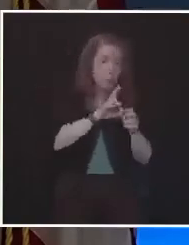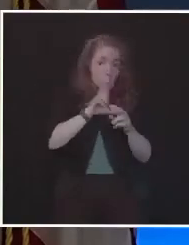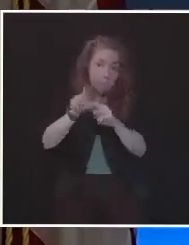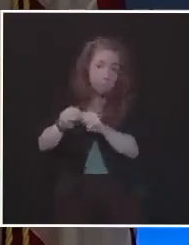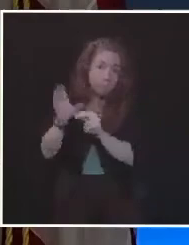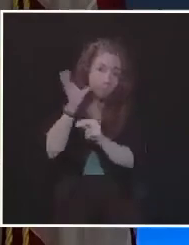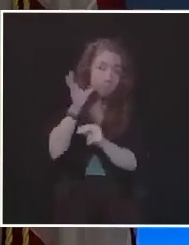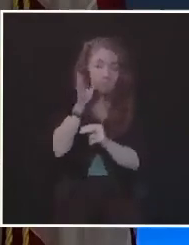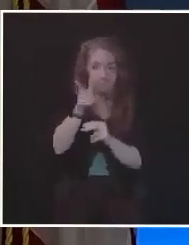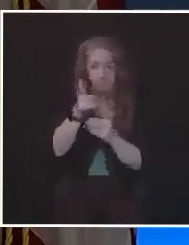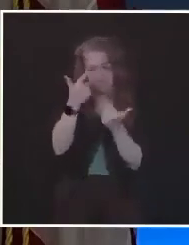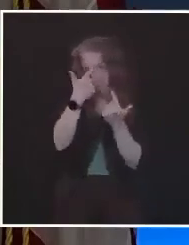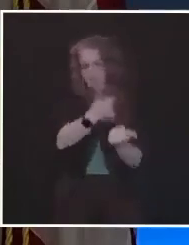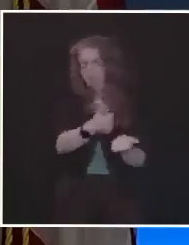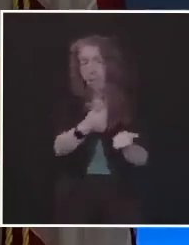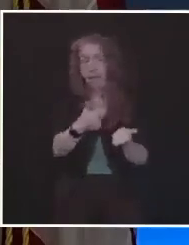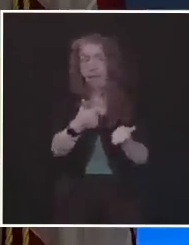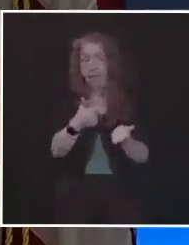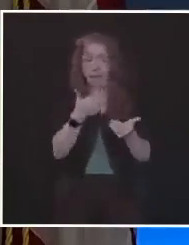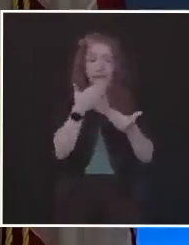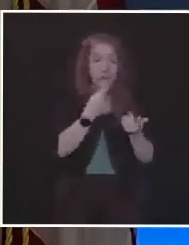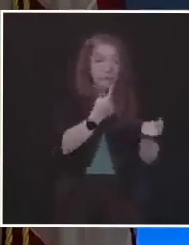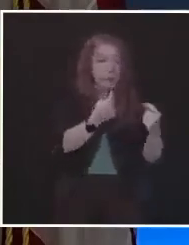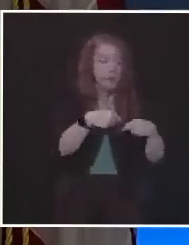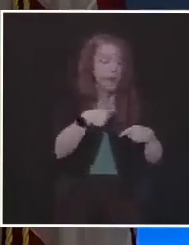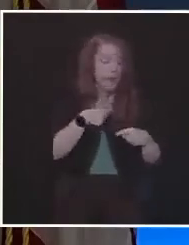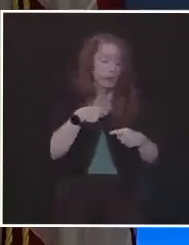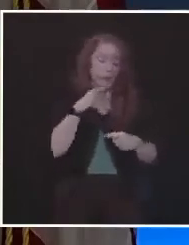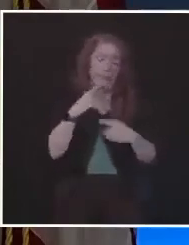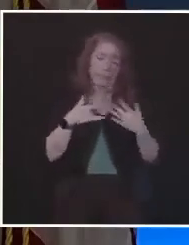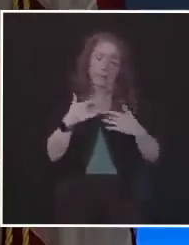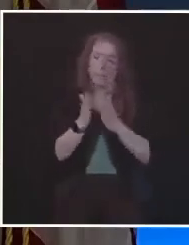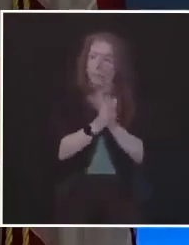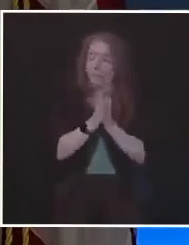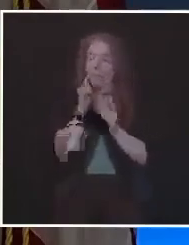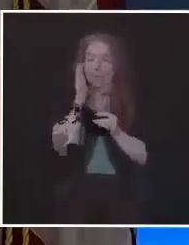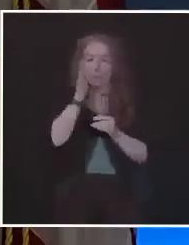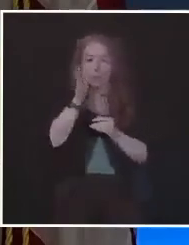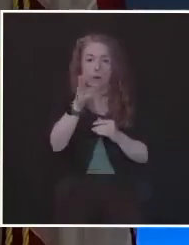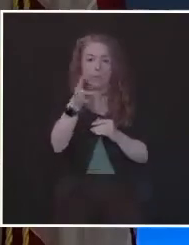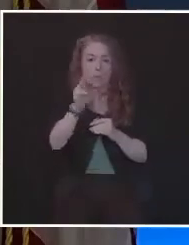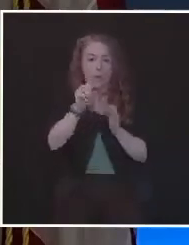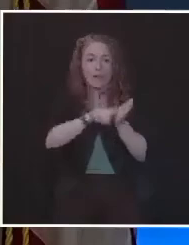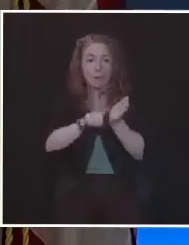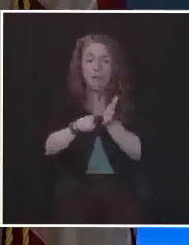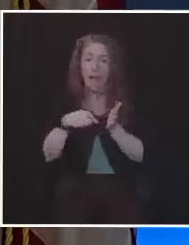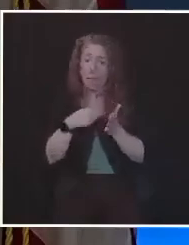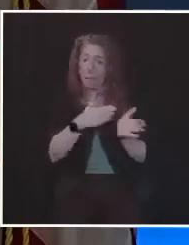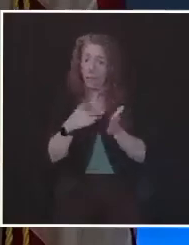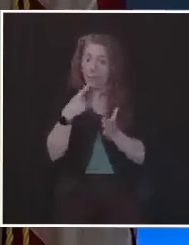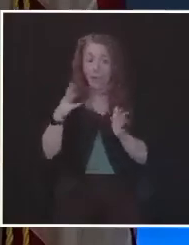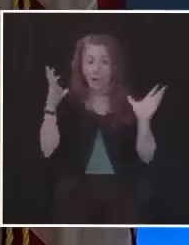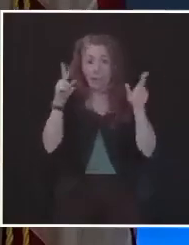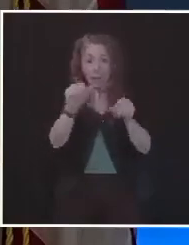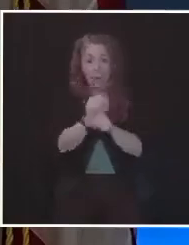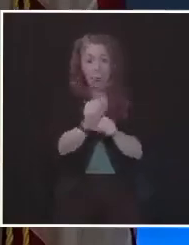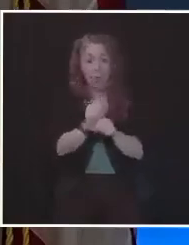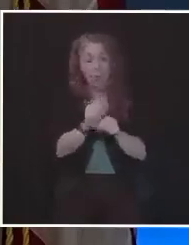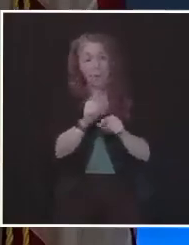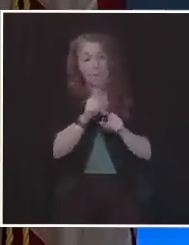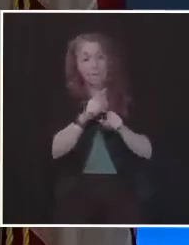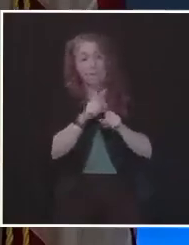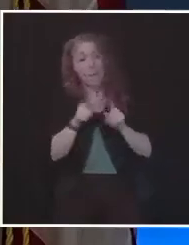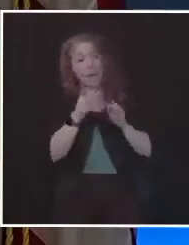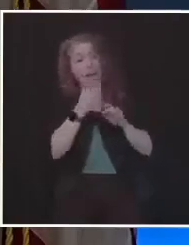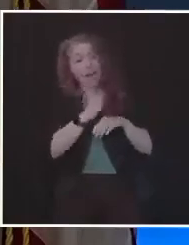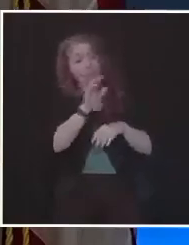and motivated for the future of human exploration. And I was going to say get back to work, but after the administrator pointed it out, let's all